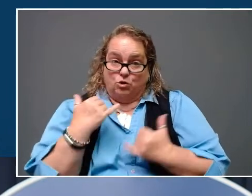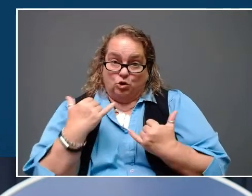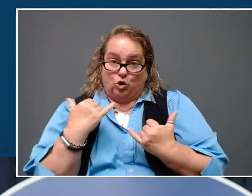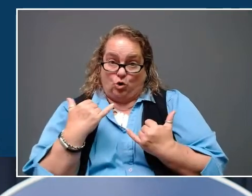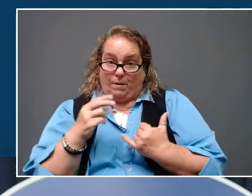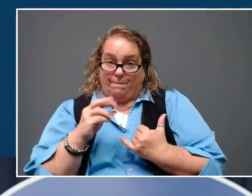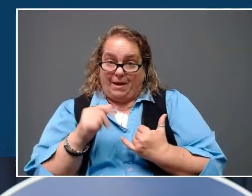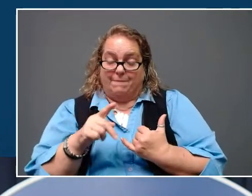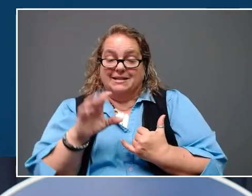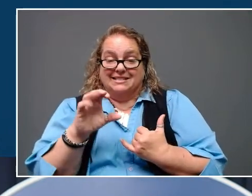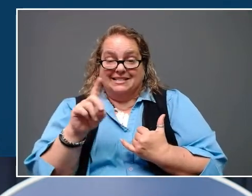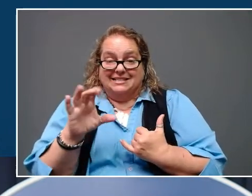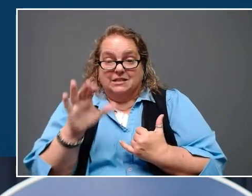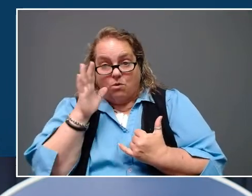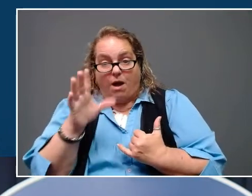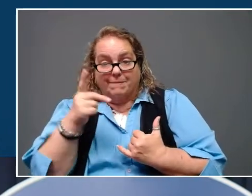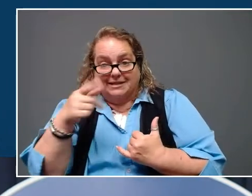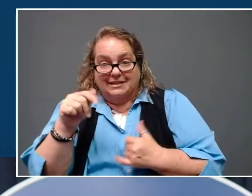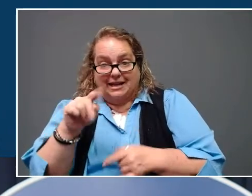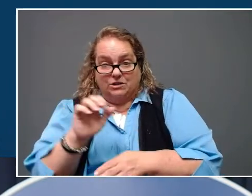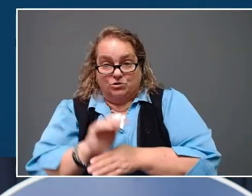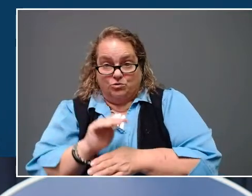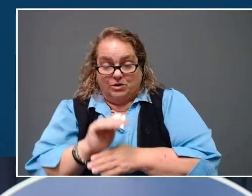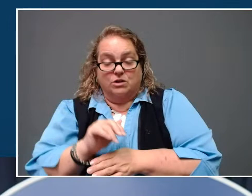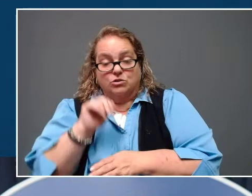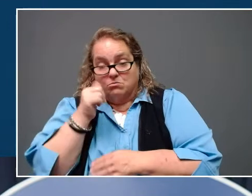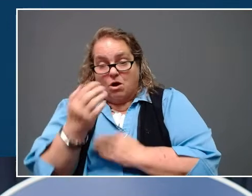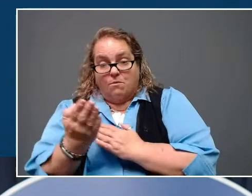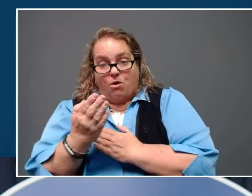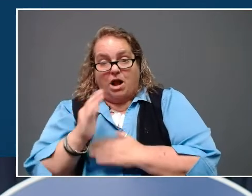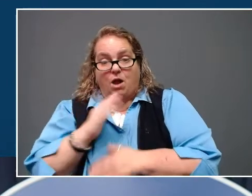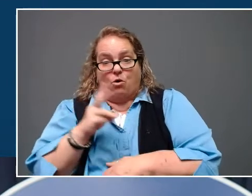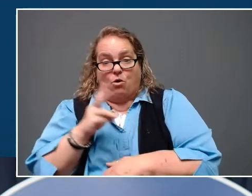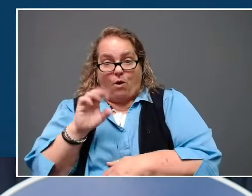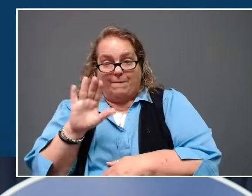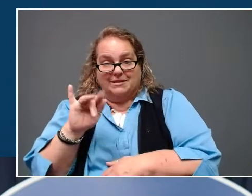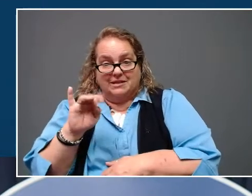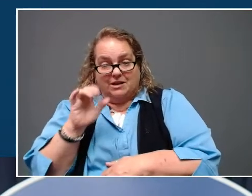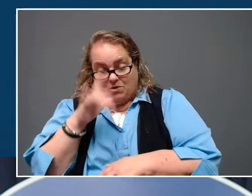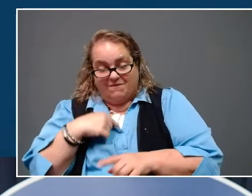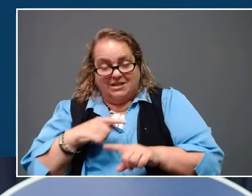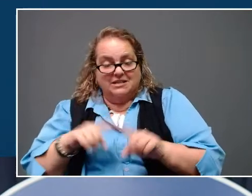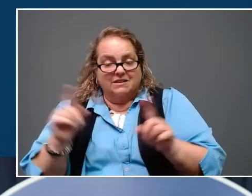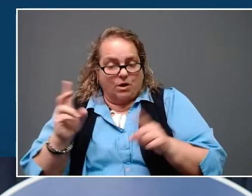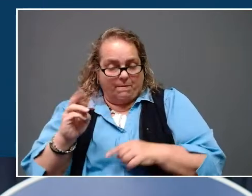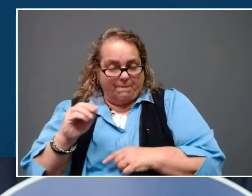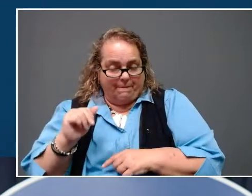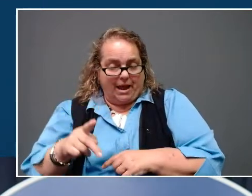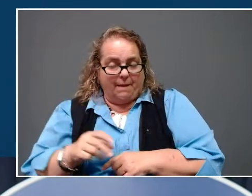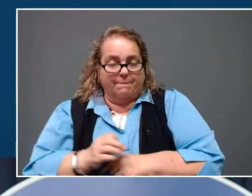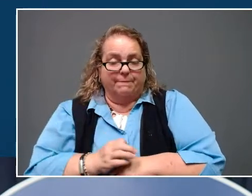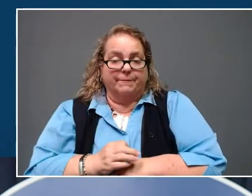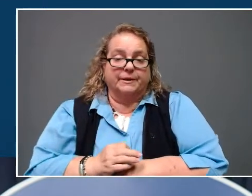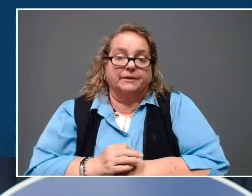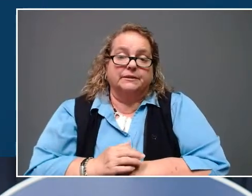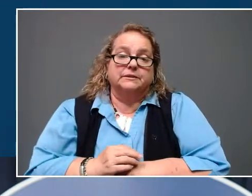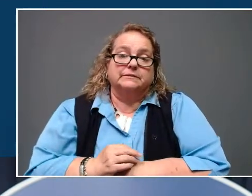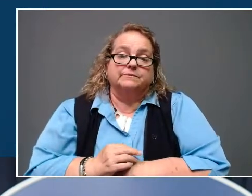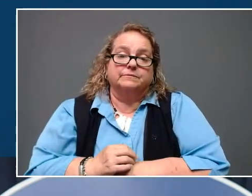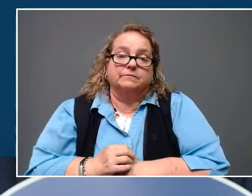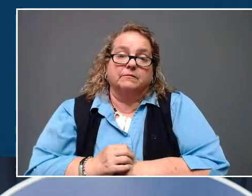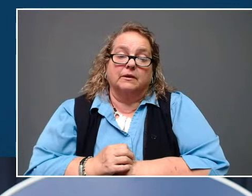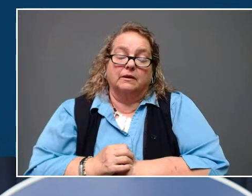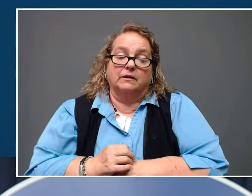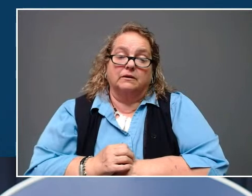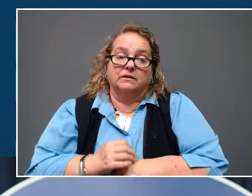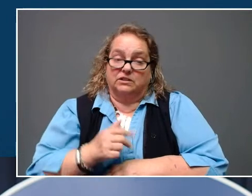CDC will update this tonight, and tomorrow morning our website will update to reflect what they do on the CDC site. This shows, I think it was